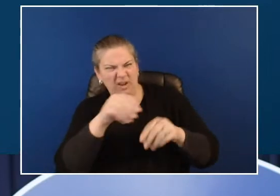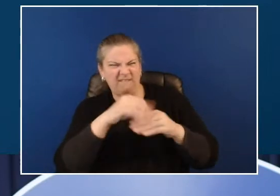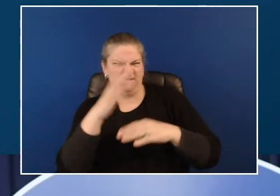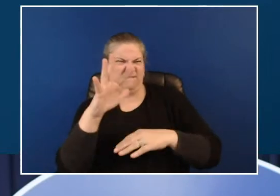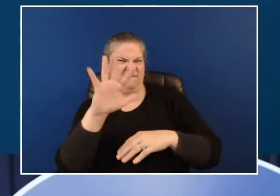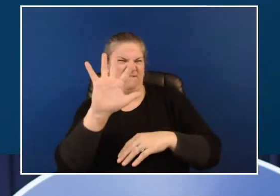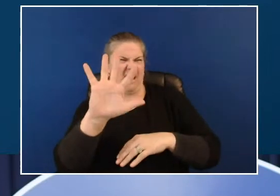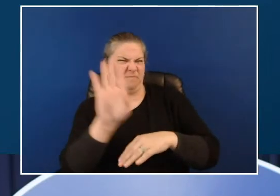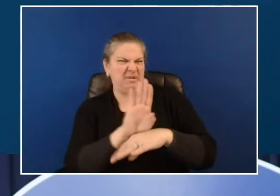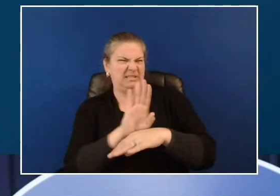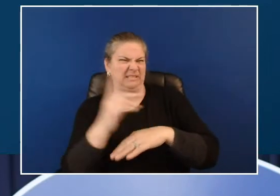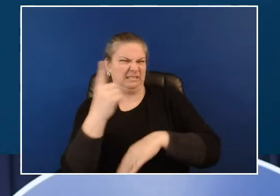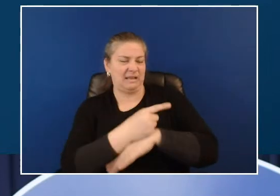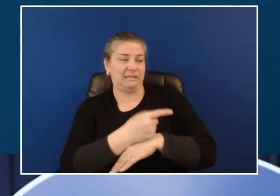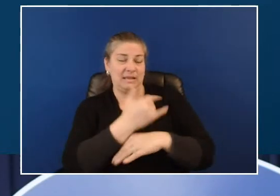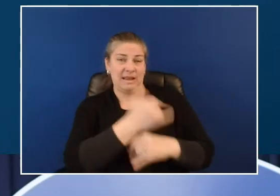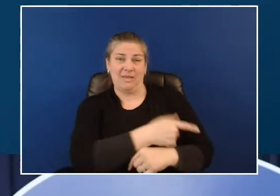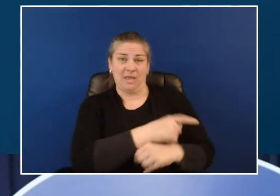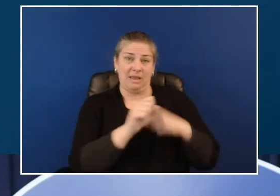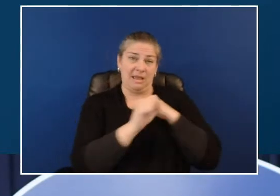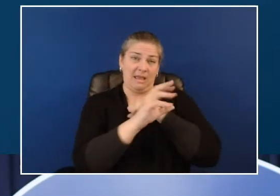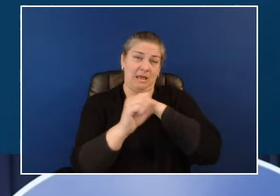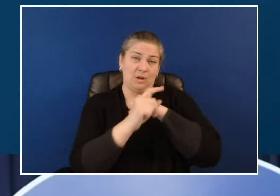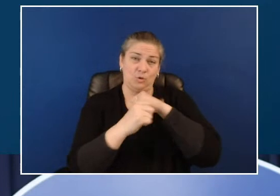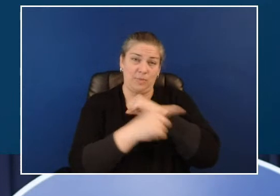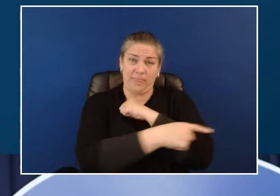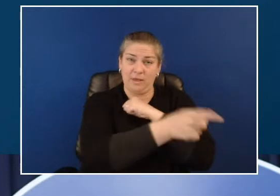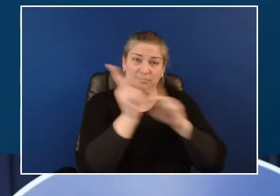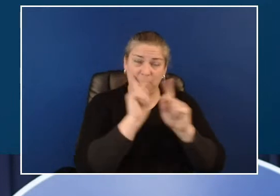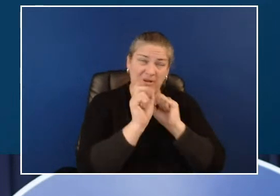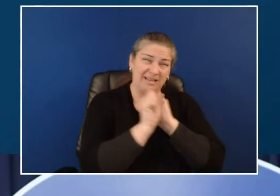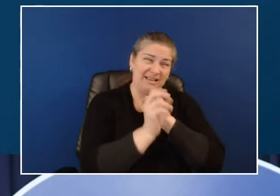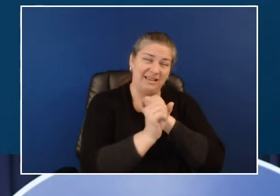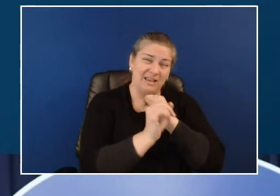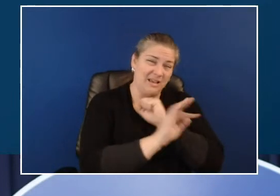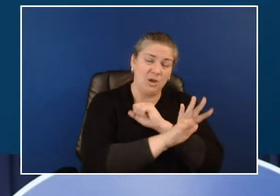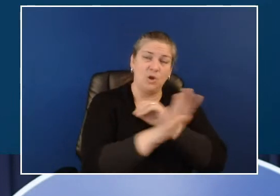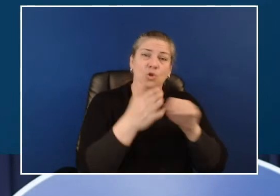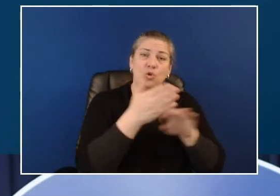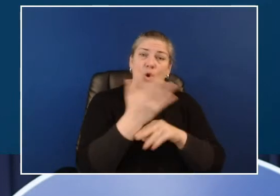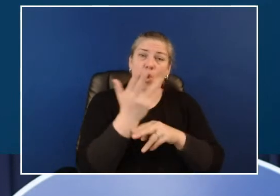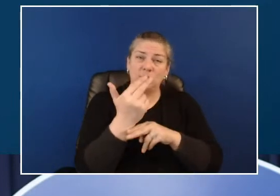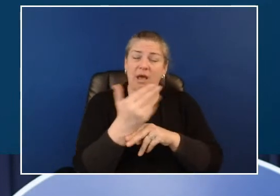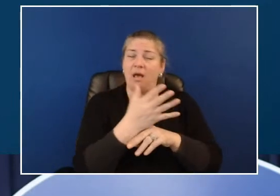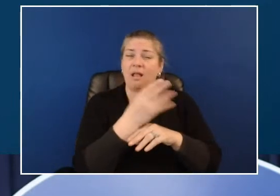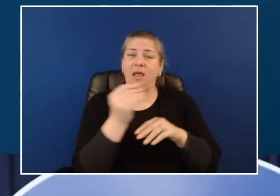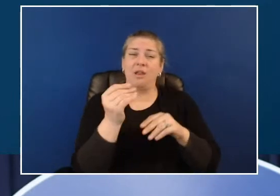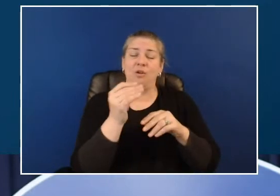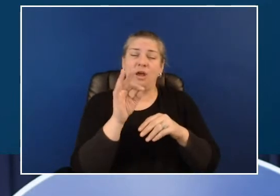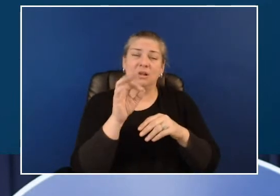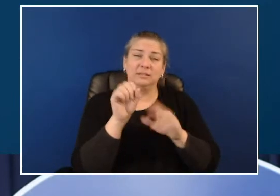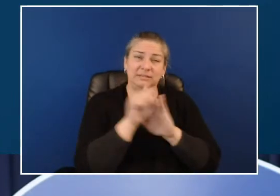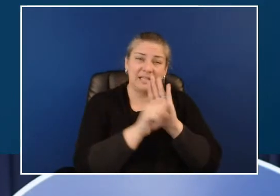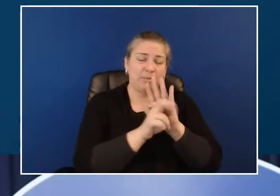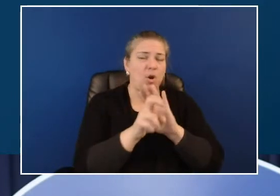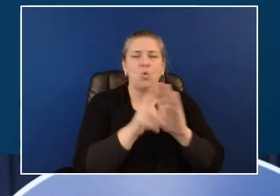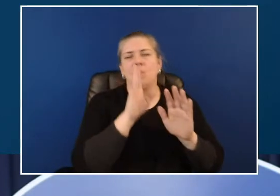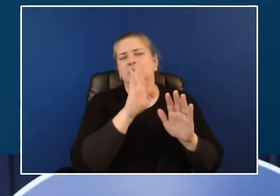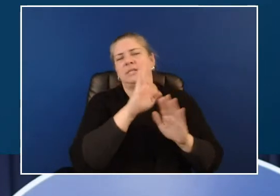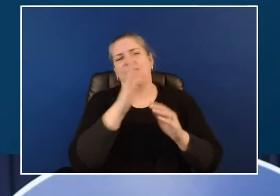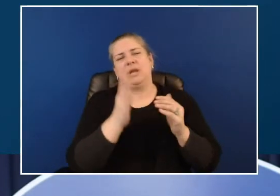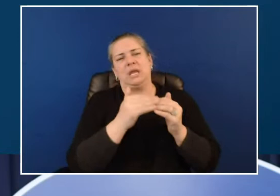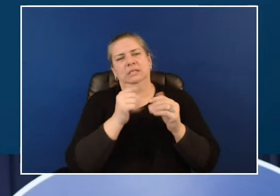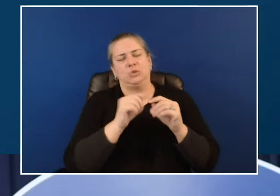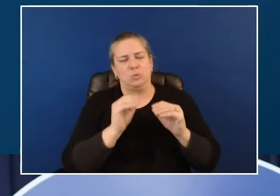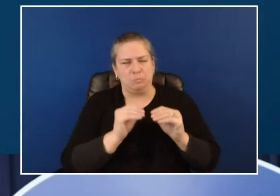currently housed in the state parks or through Red Cross hotels. Again, it's never easy to move in the next step towards getting